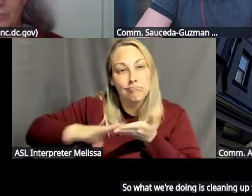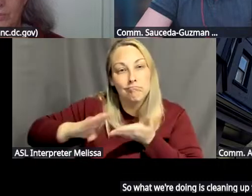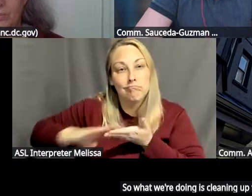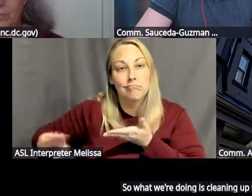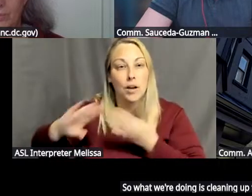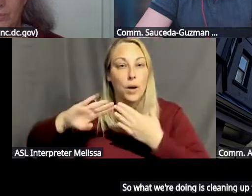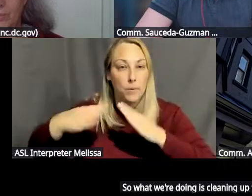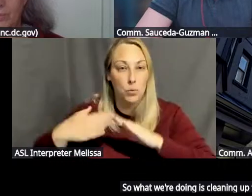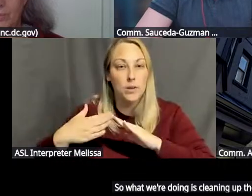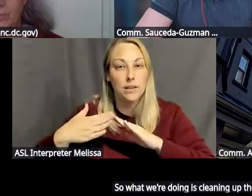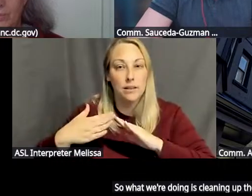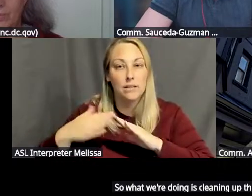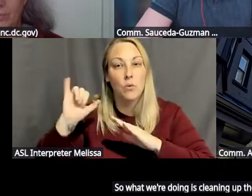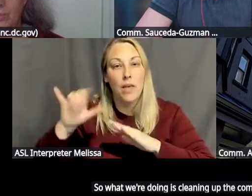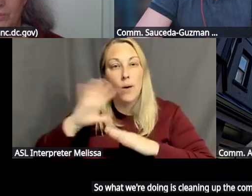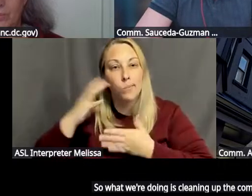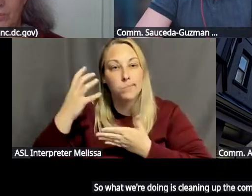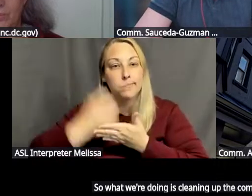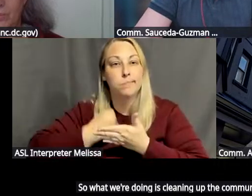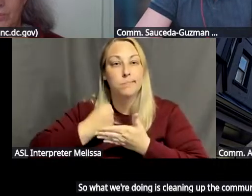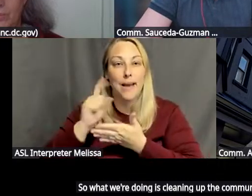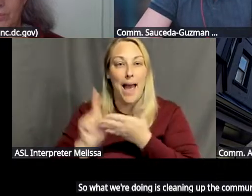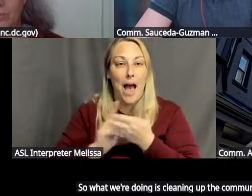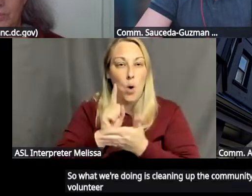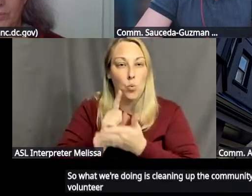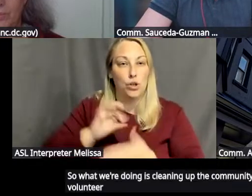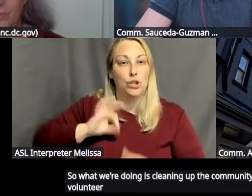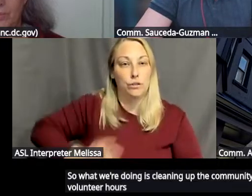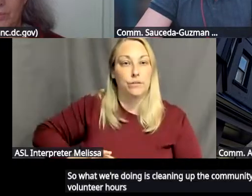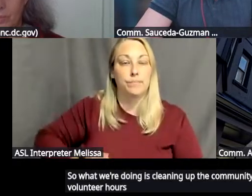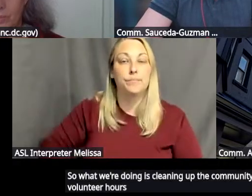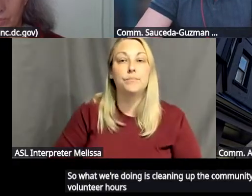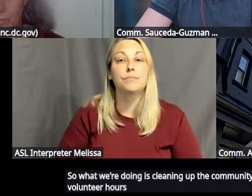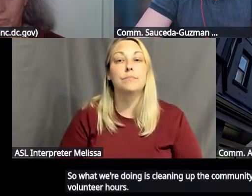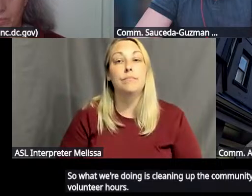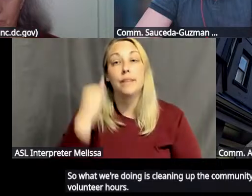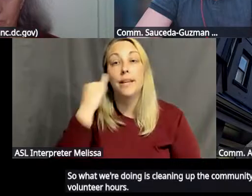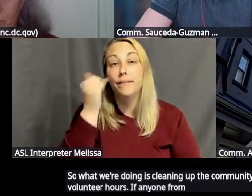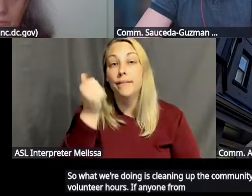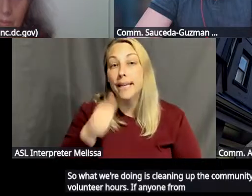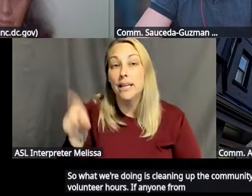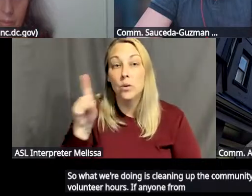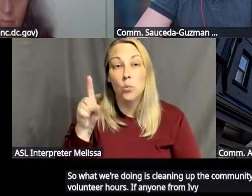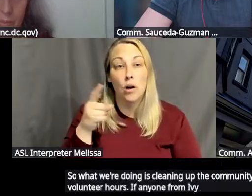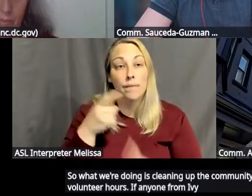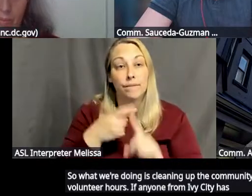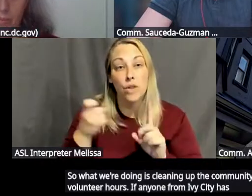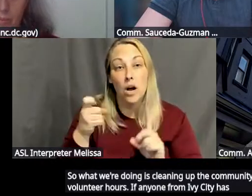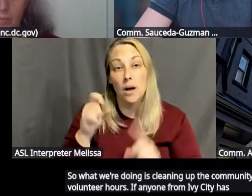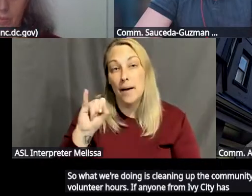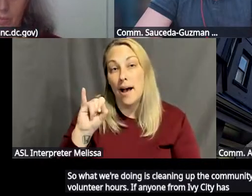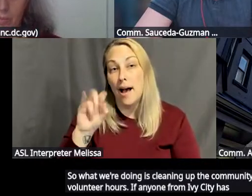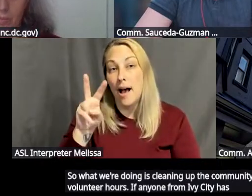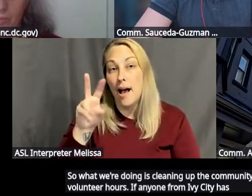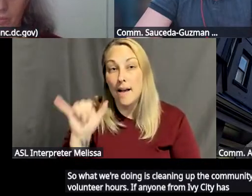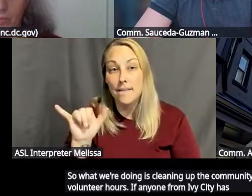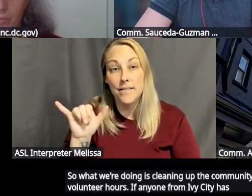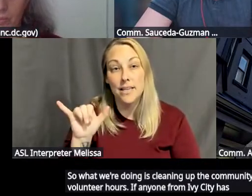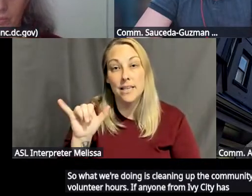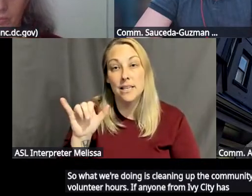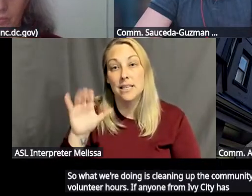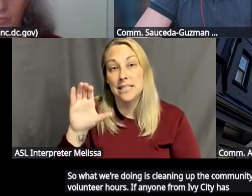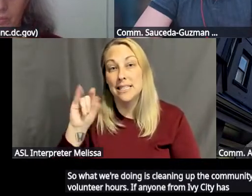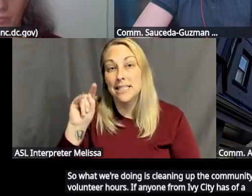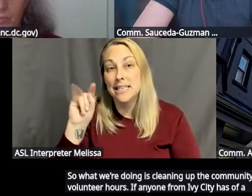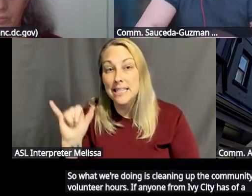And that's how they get their volunteer hours. If anyone from Ivy City has a senior that